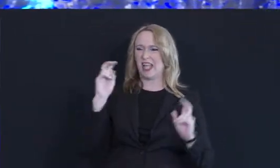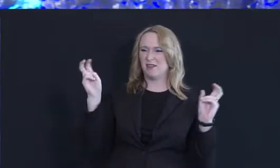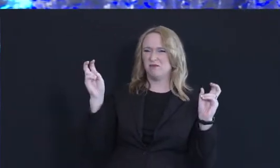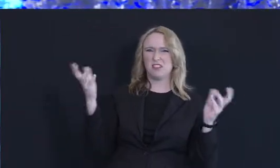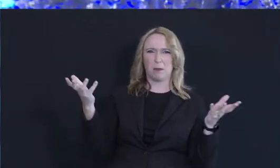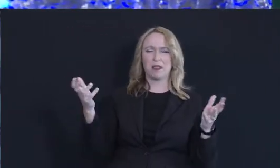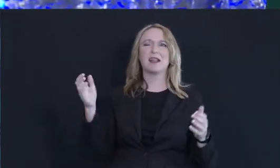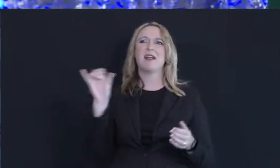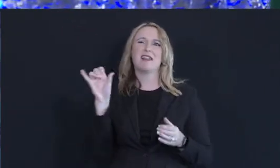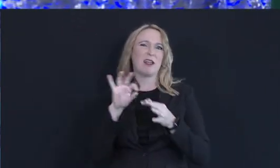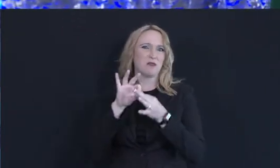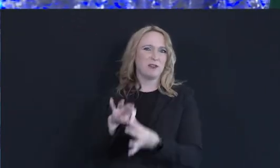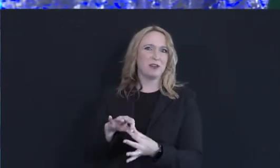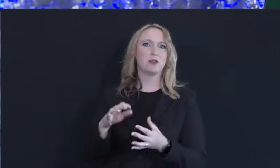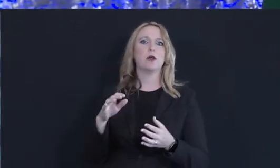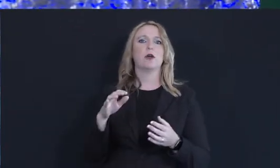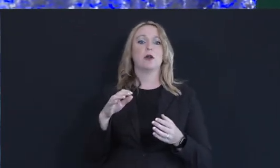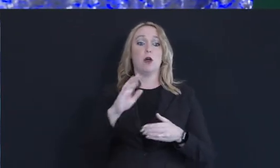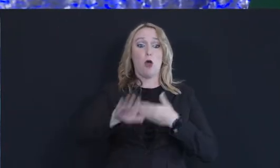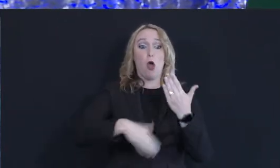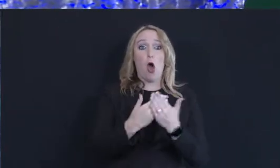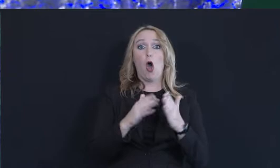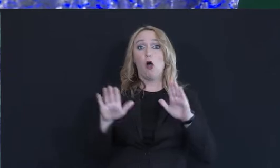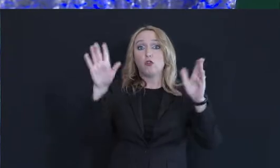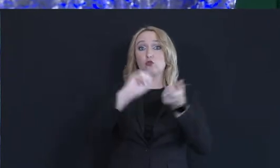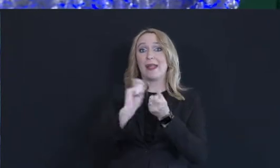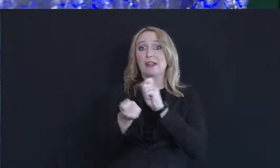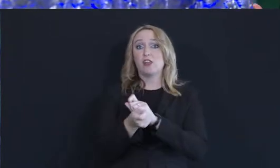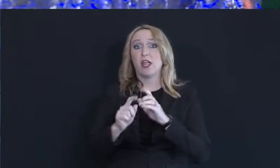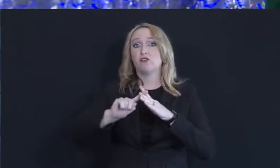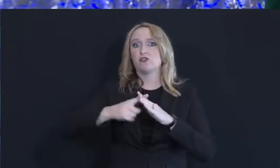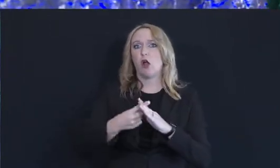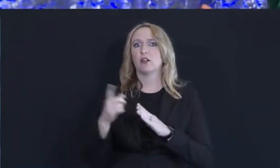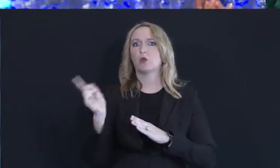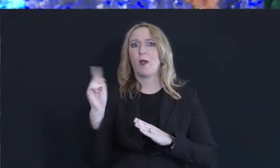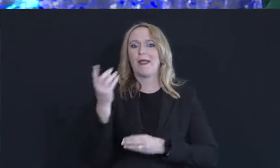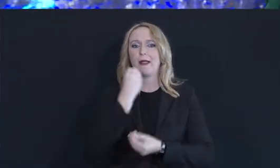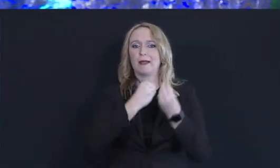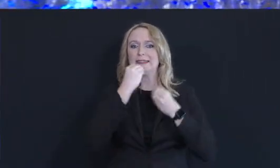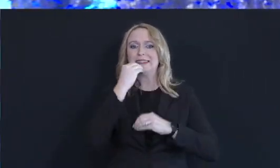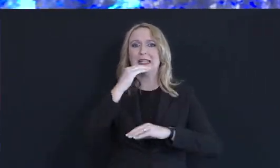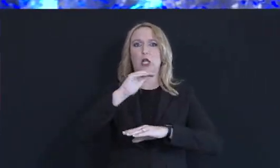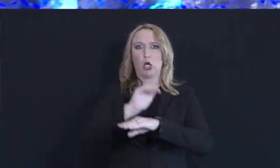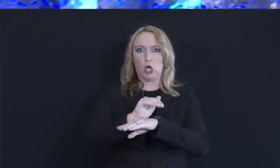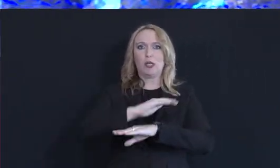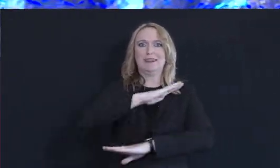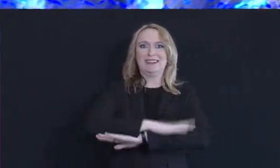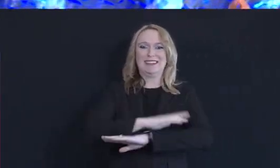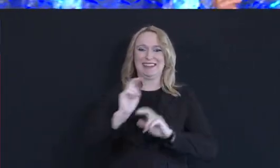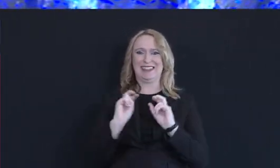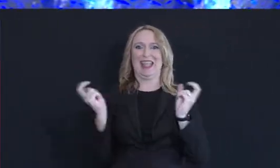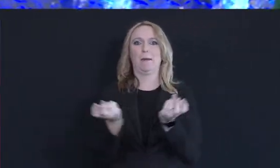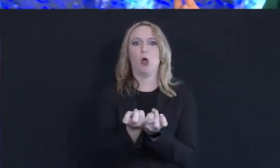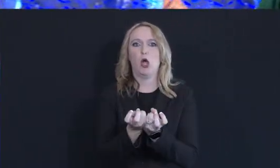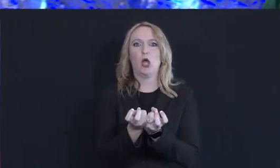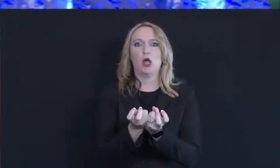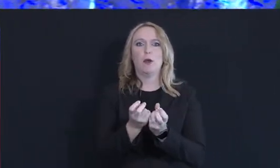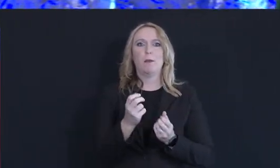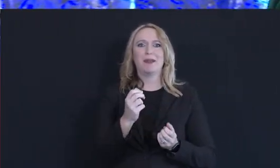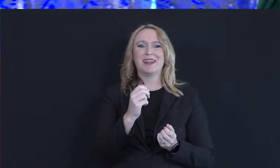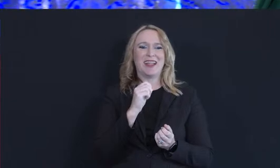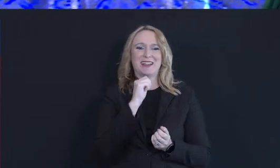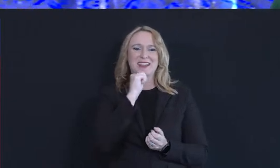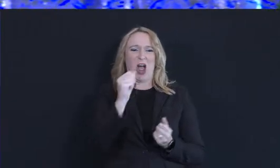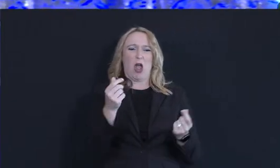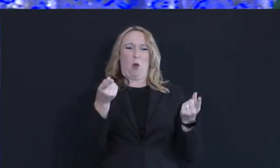happens begins at the dinner table and I agree with this but I think what we've learned in Fort Worth it's not just what's happening around dinner